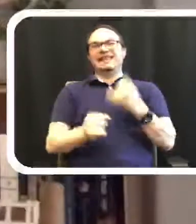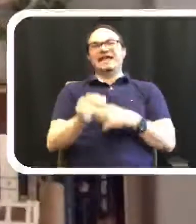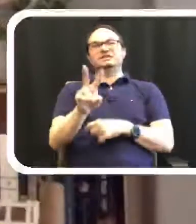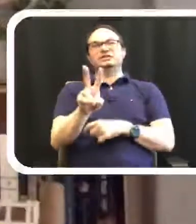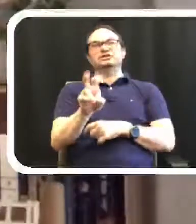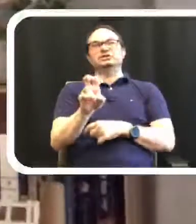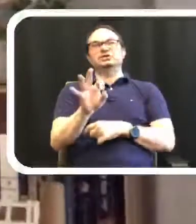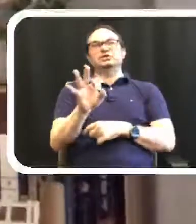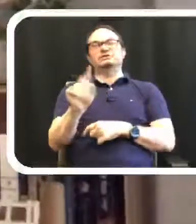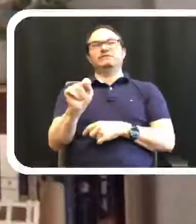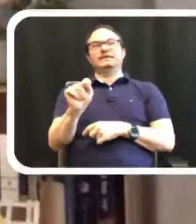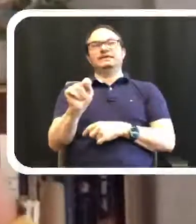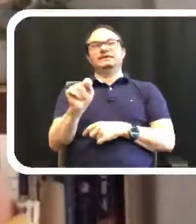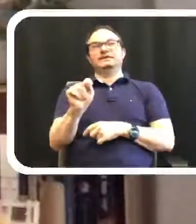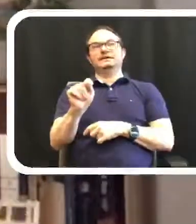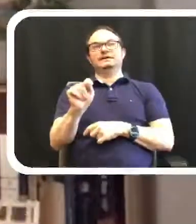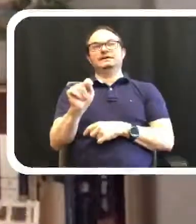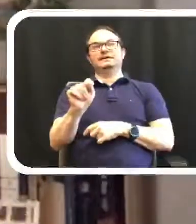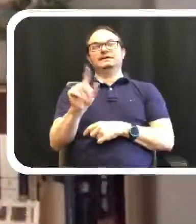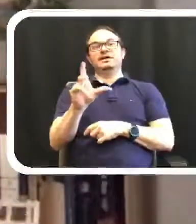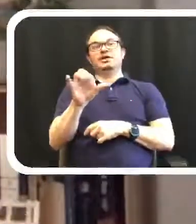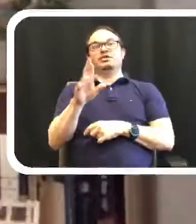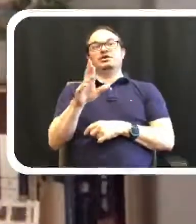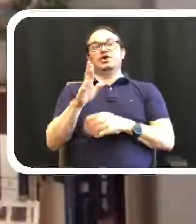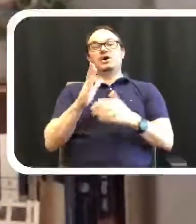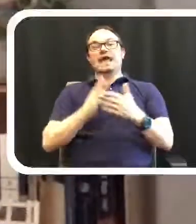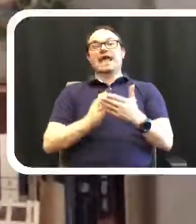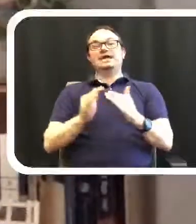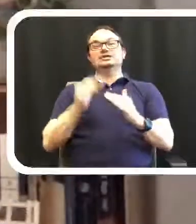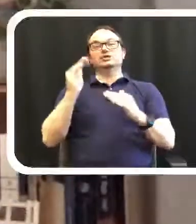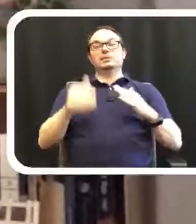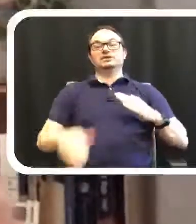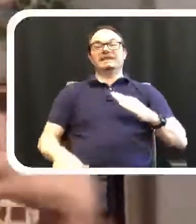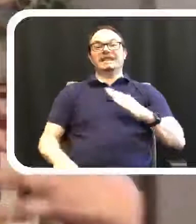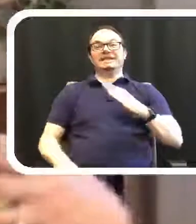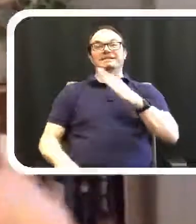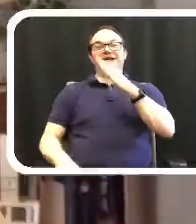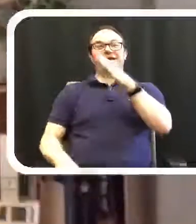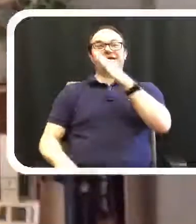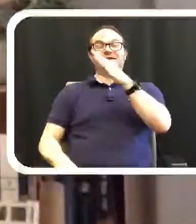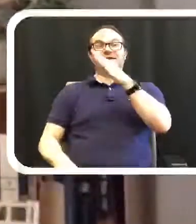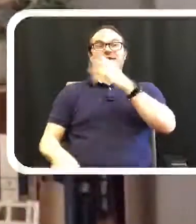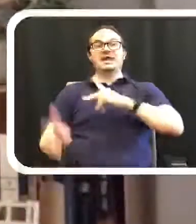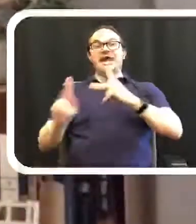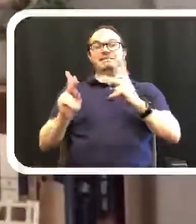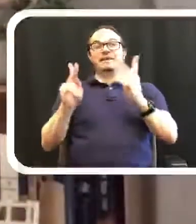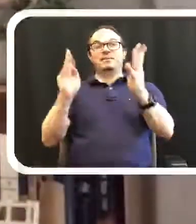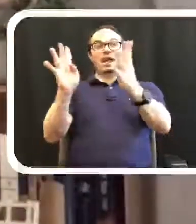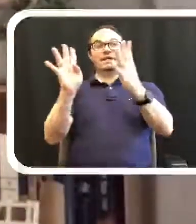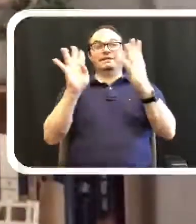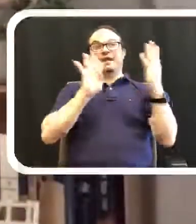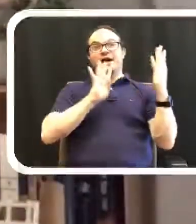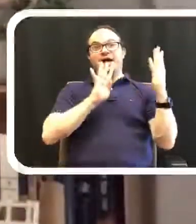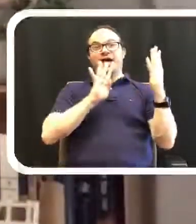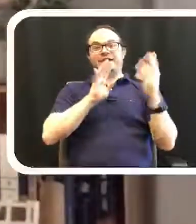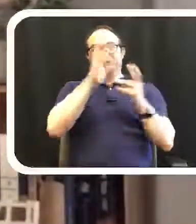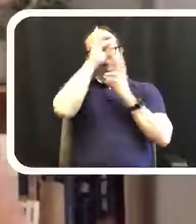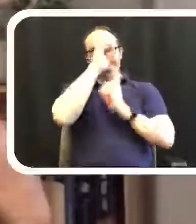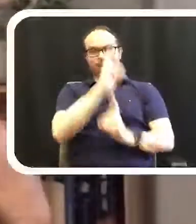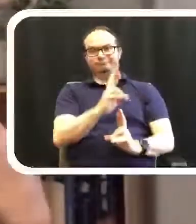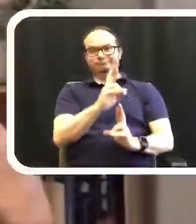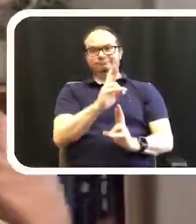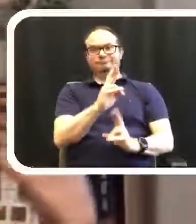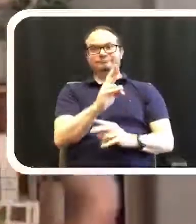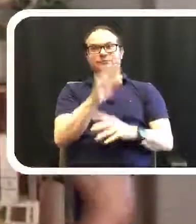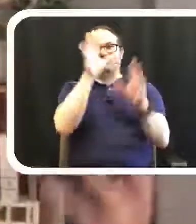feet, the rail car had too much of an incline to go on, and people had lined the tracks all the way to pay their respects.